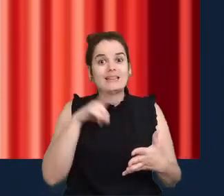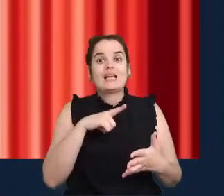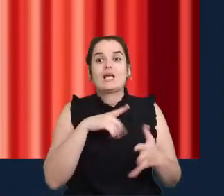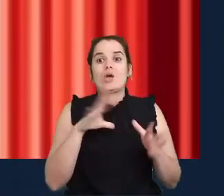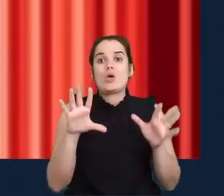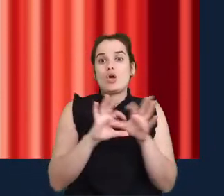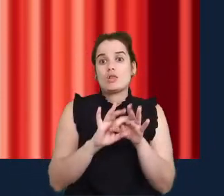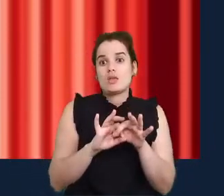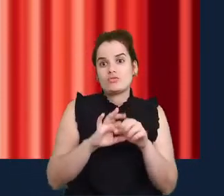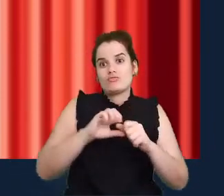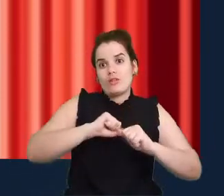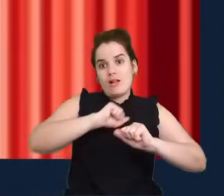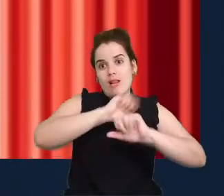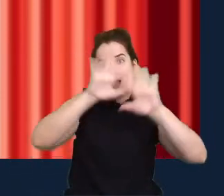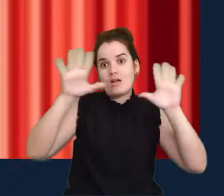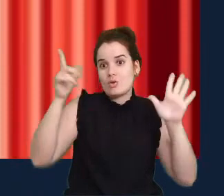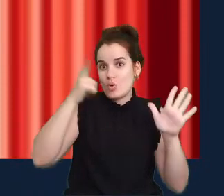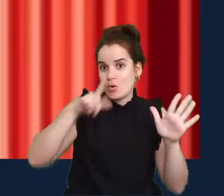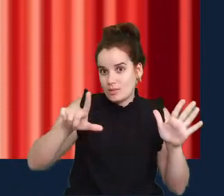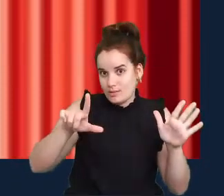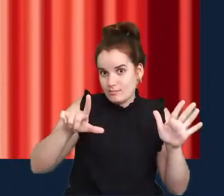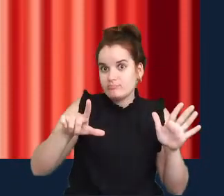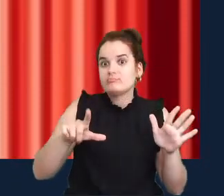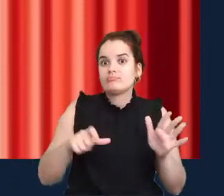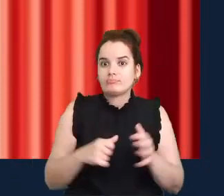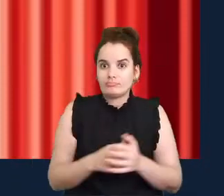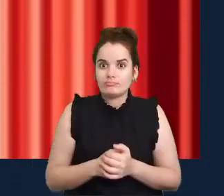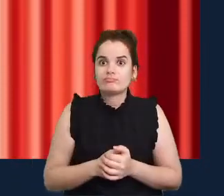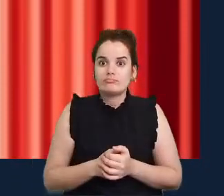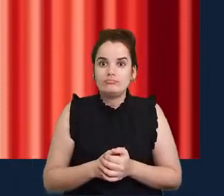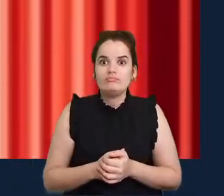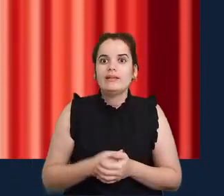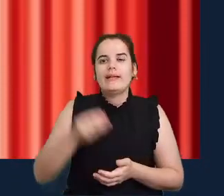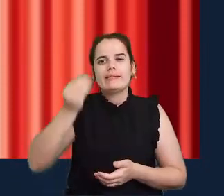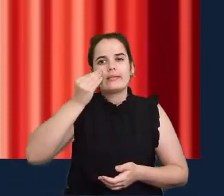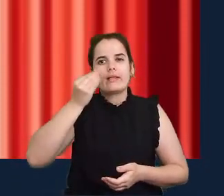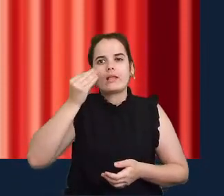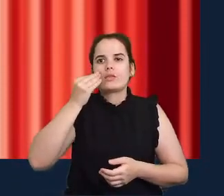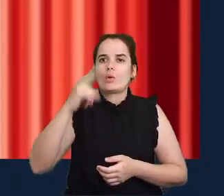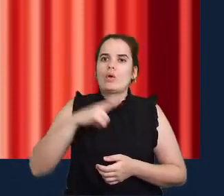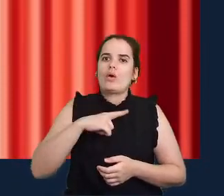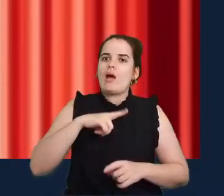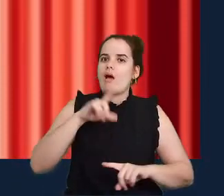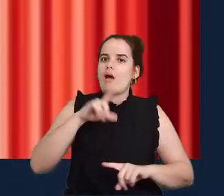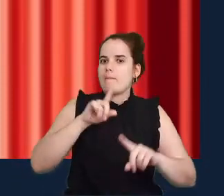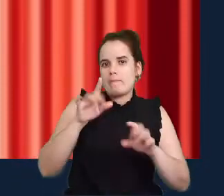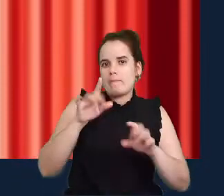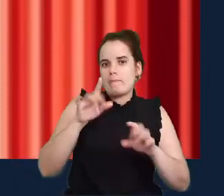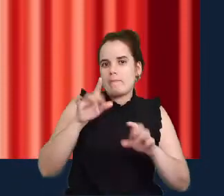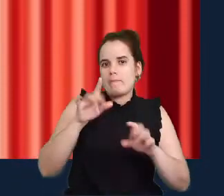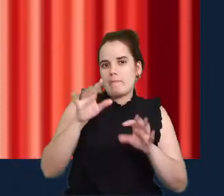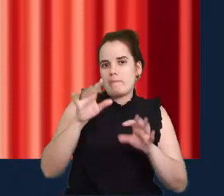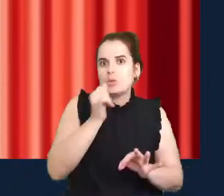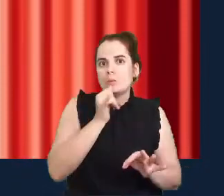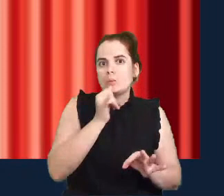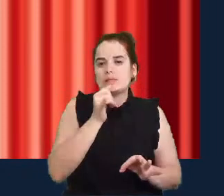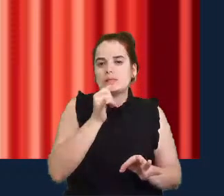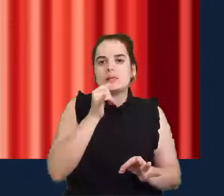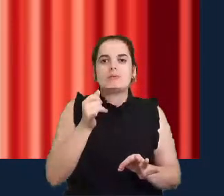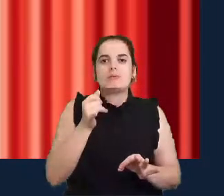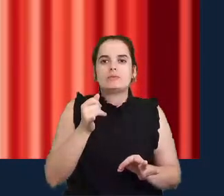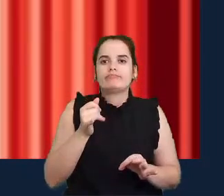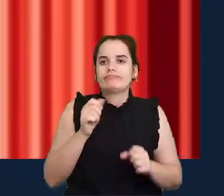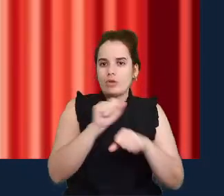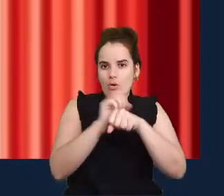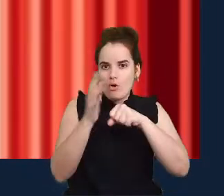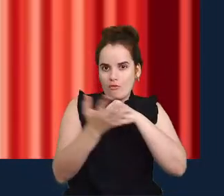we tried this for a couple of projects. For example, especially during COVID, one COVID example would be,